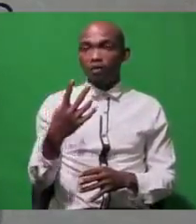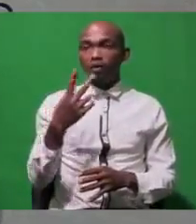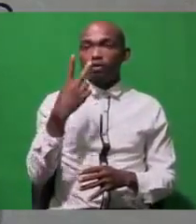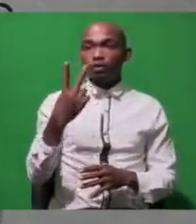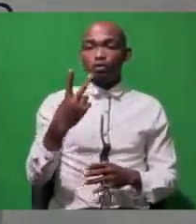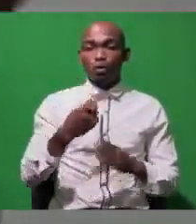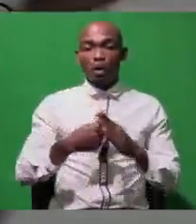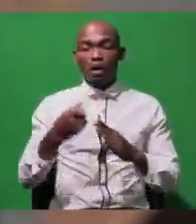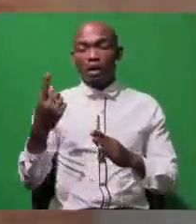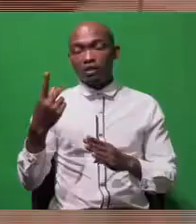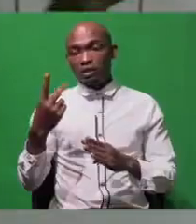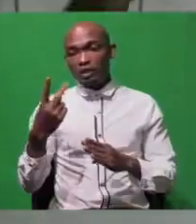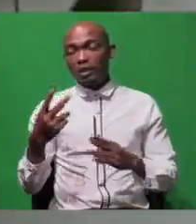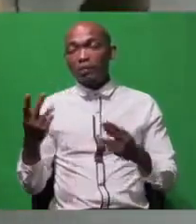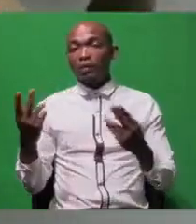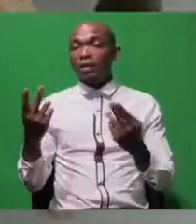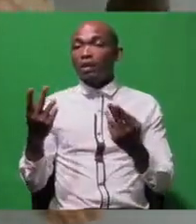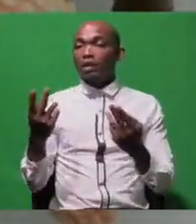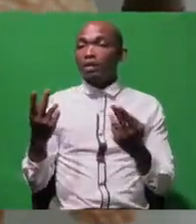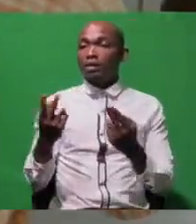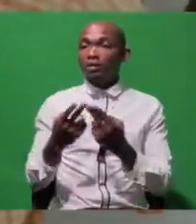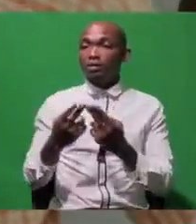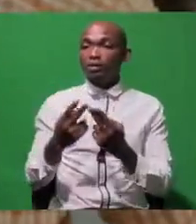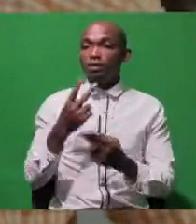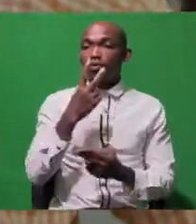25,200 is